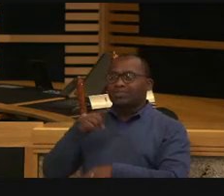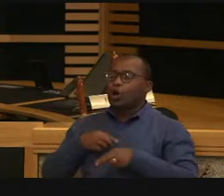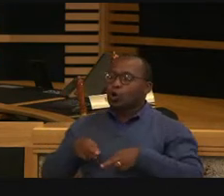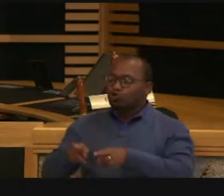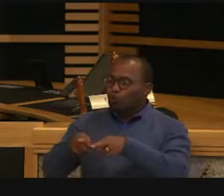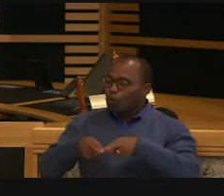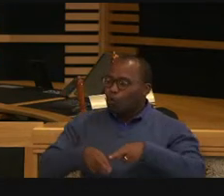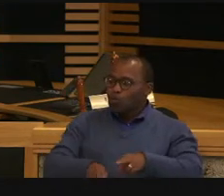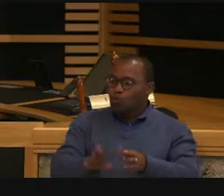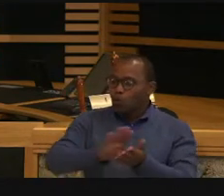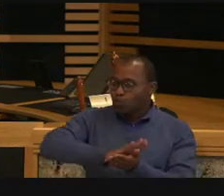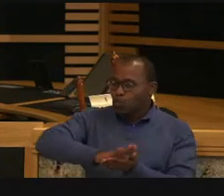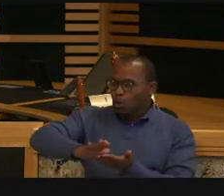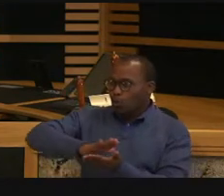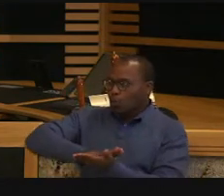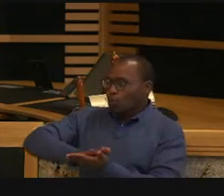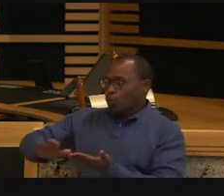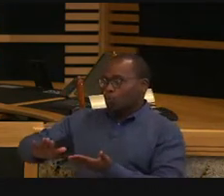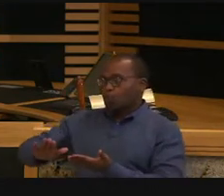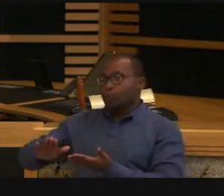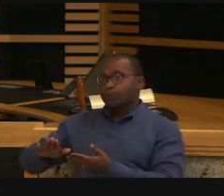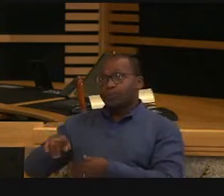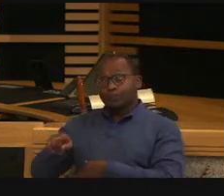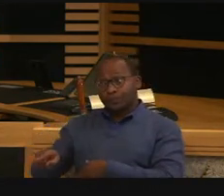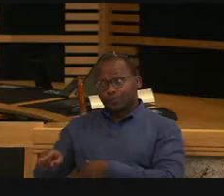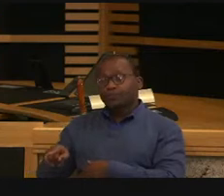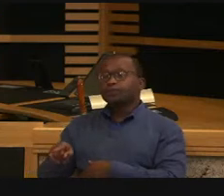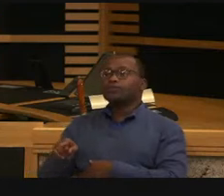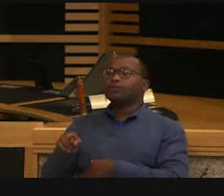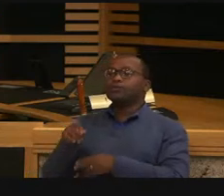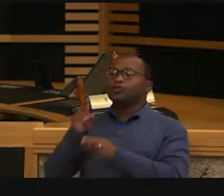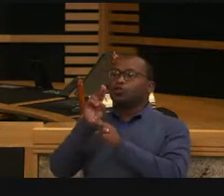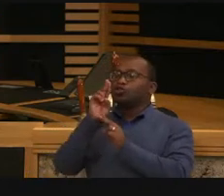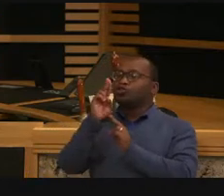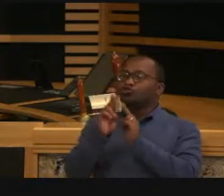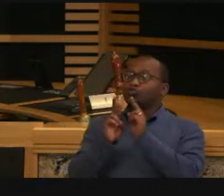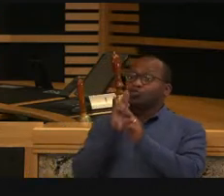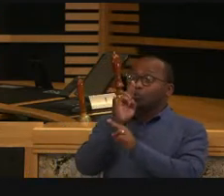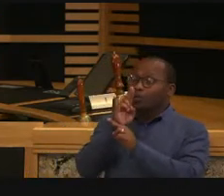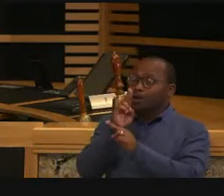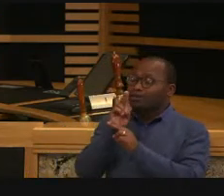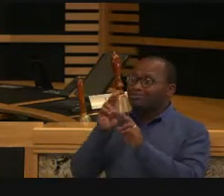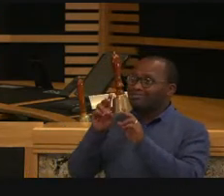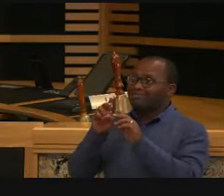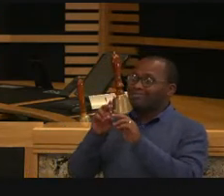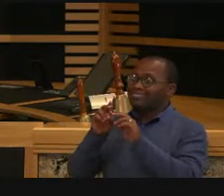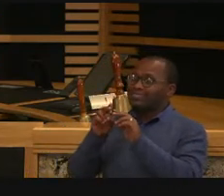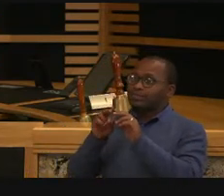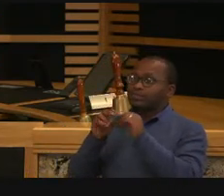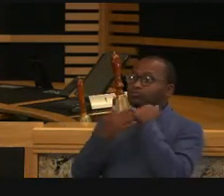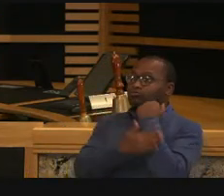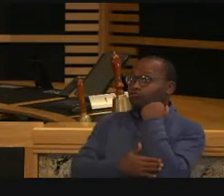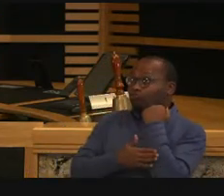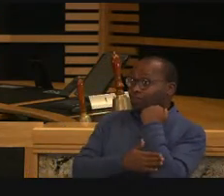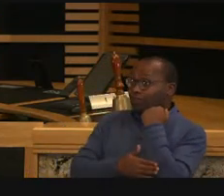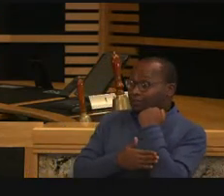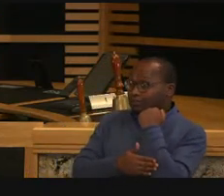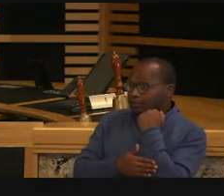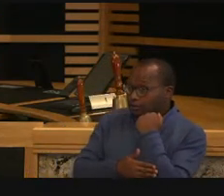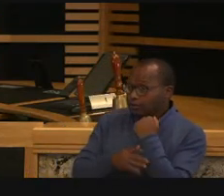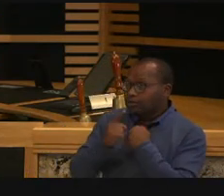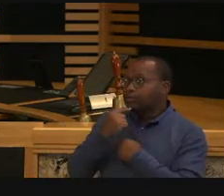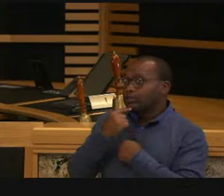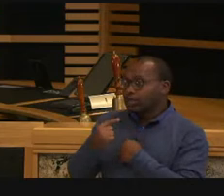Health Organization links road traffic accidents and injuries to 7 major behavioral risk factors. 1,